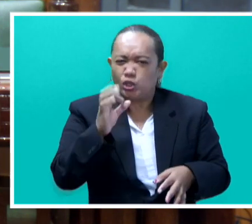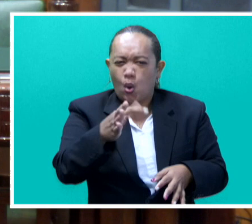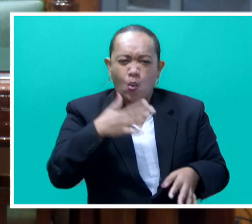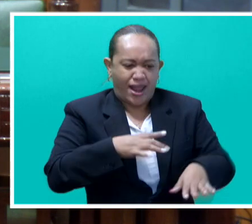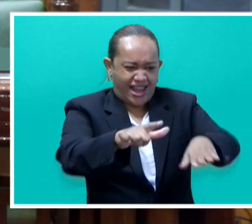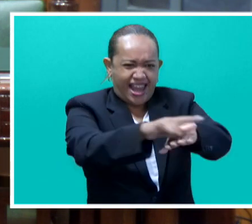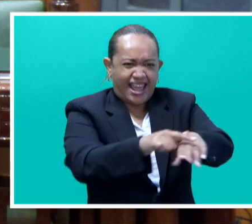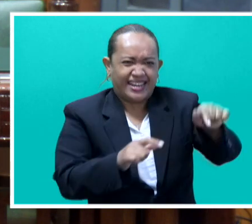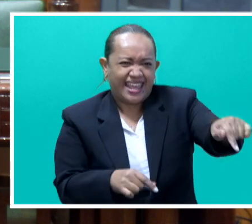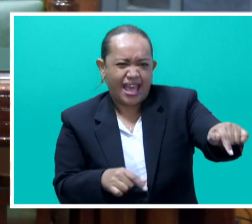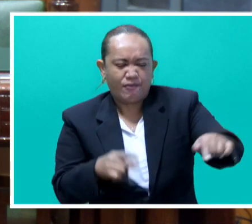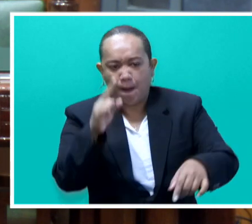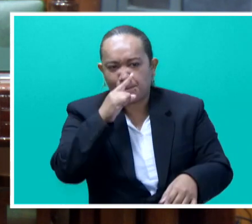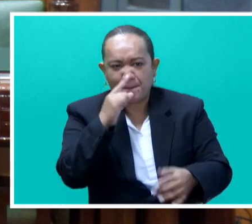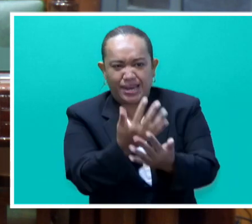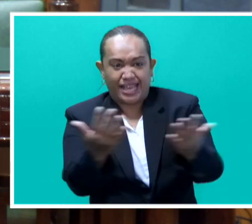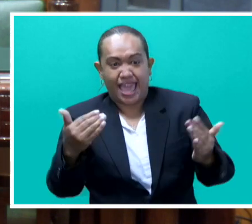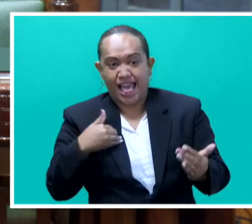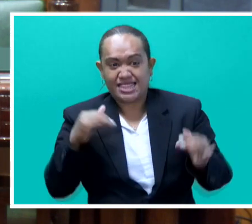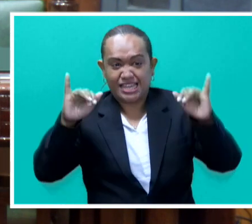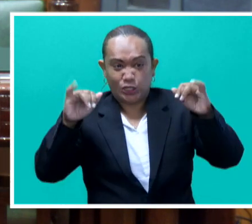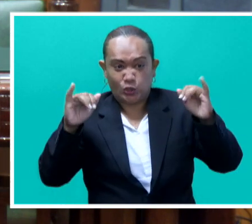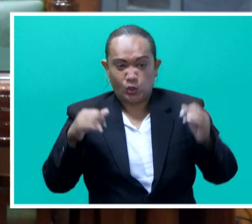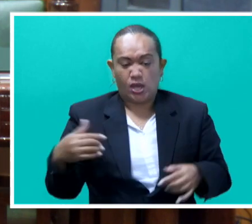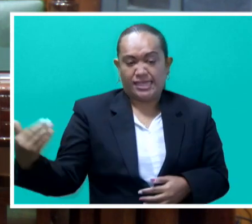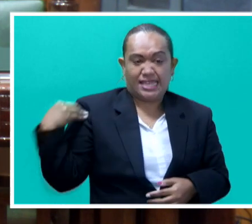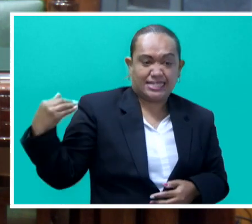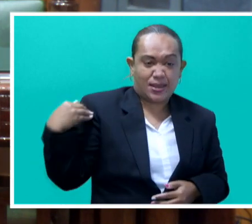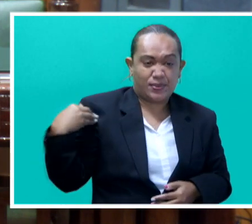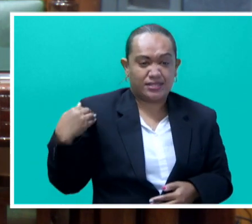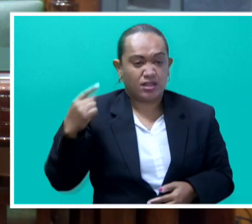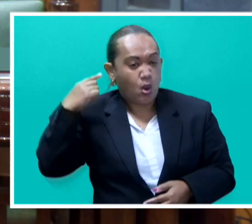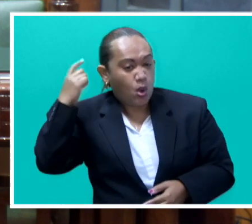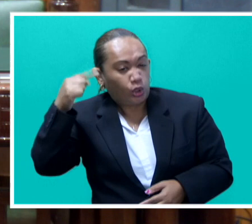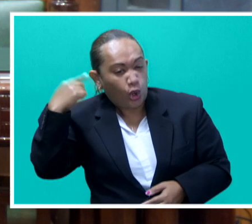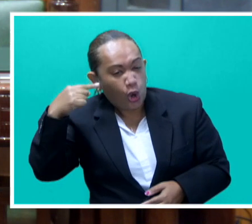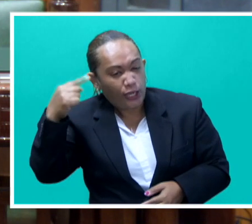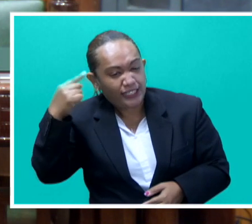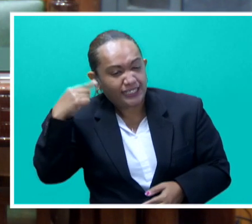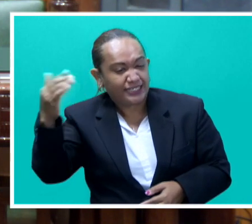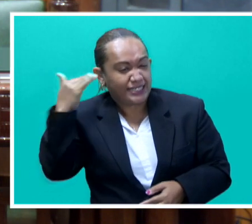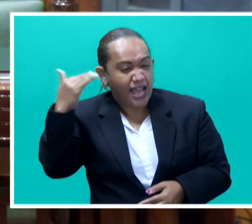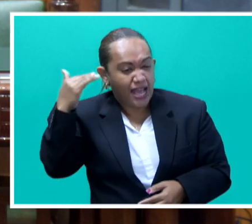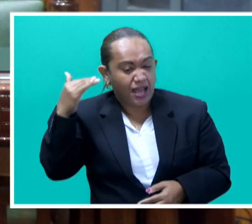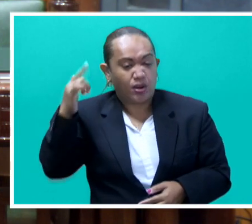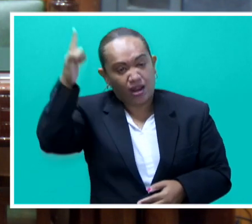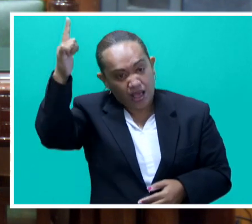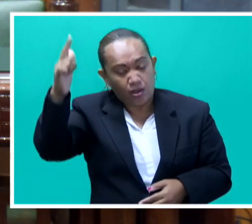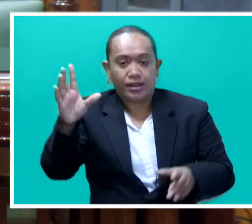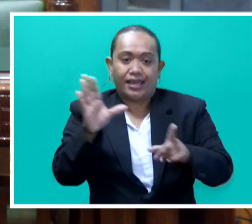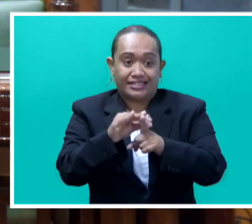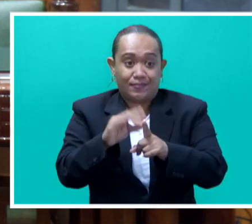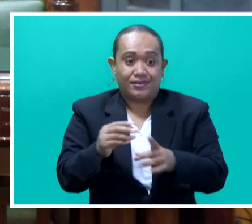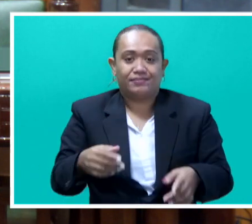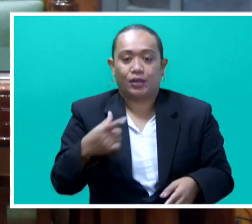and nuisance to people in the surrounding areas due to the impact of its operation in a place where it